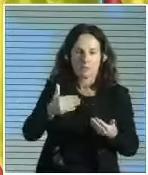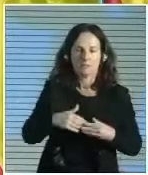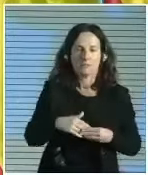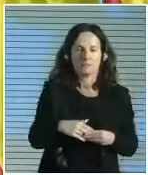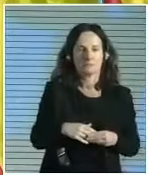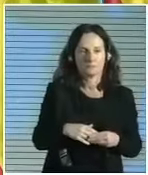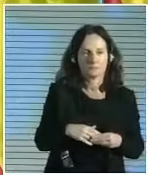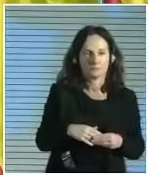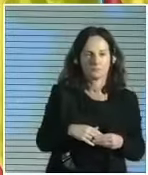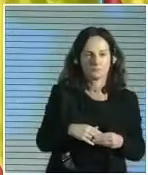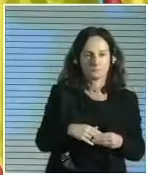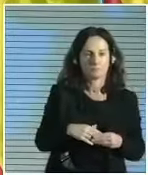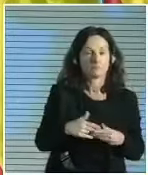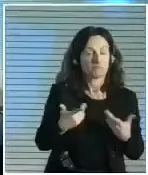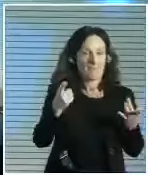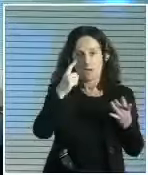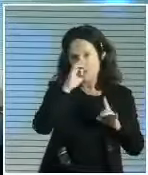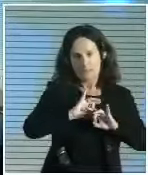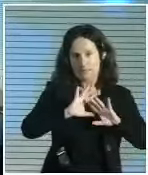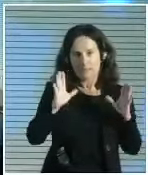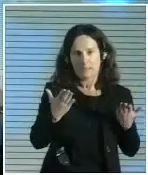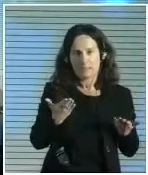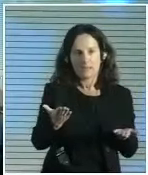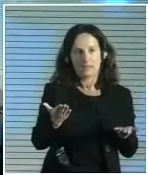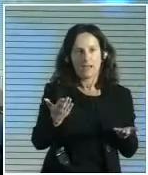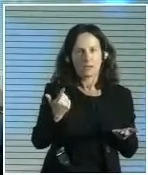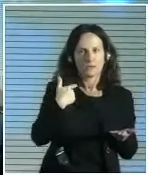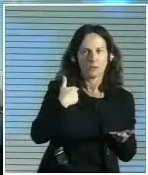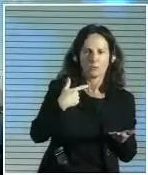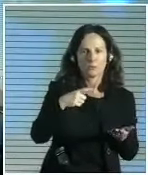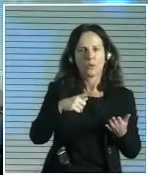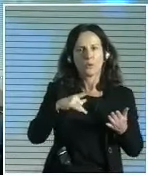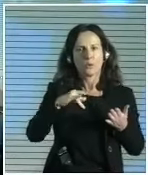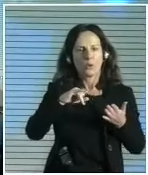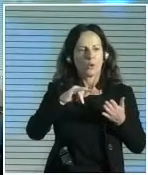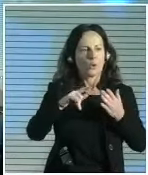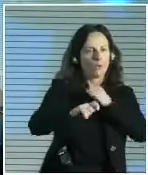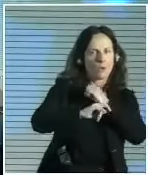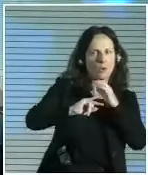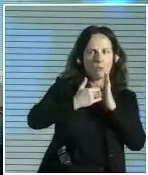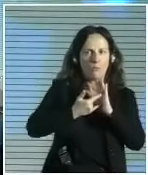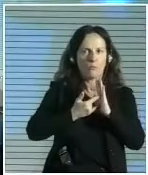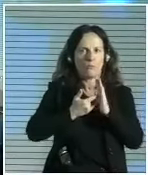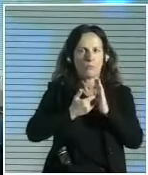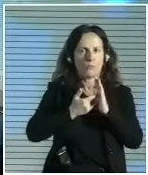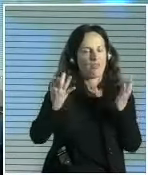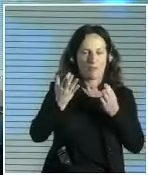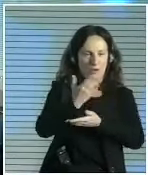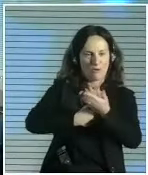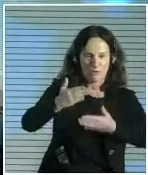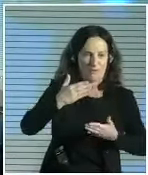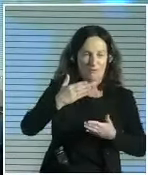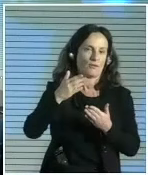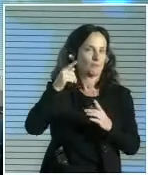destination. So once more, the only way is collaboration and sharing. So thank you for that. So we've